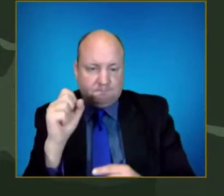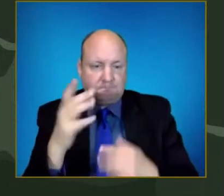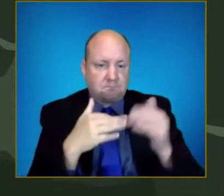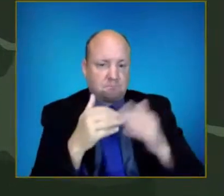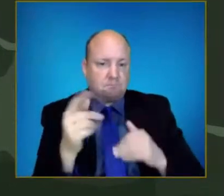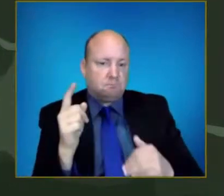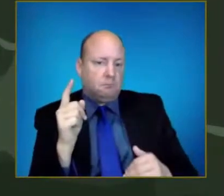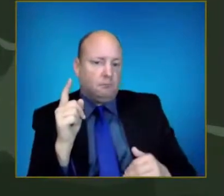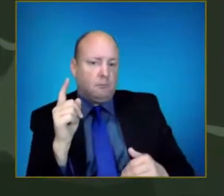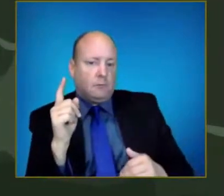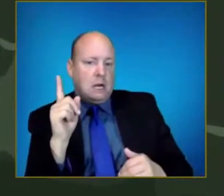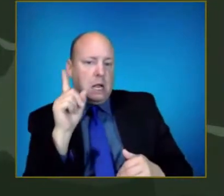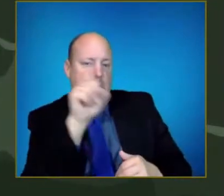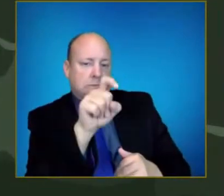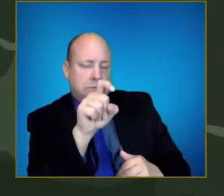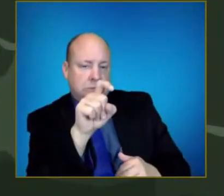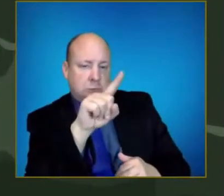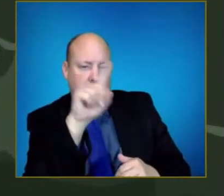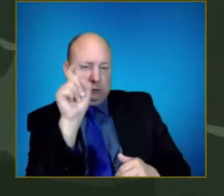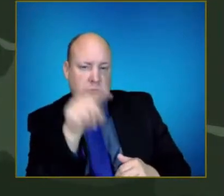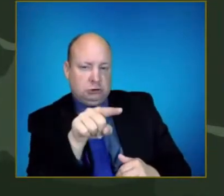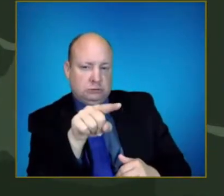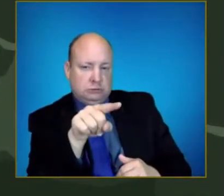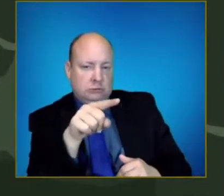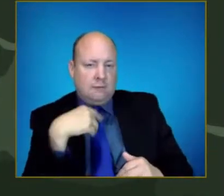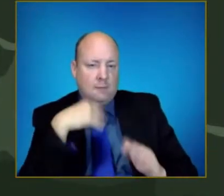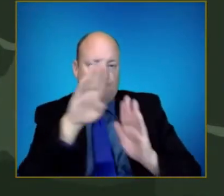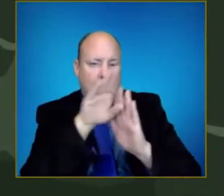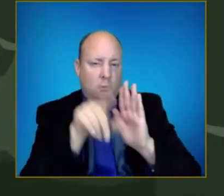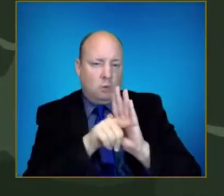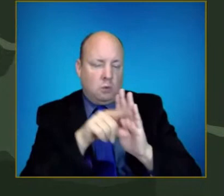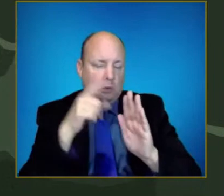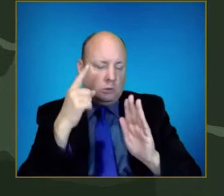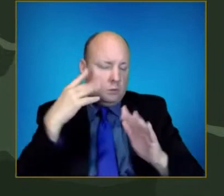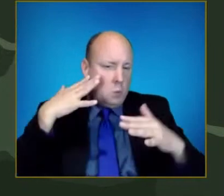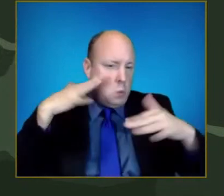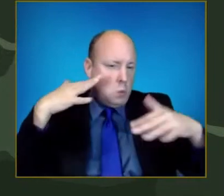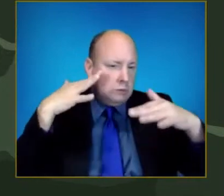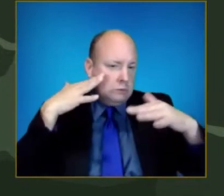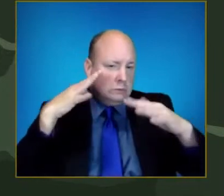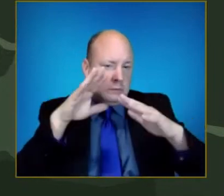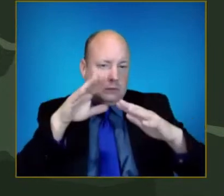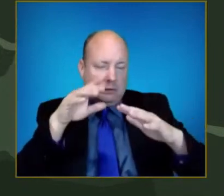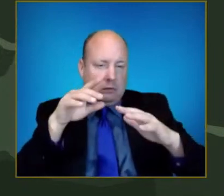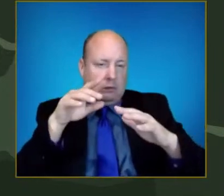probably best for Dr. Director Banks or Dr. Jean.